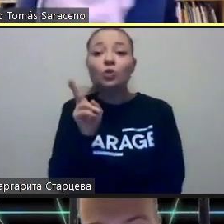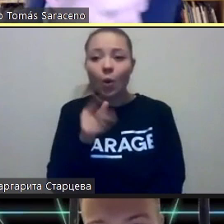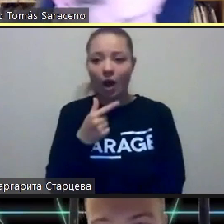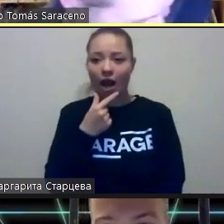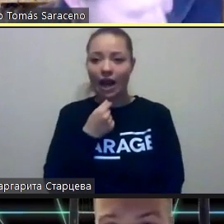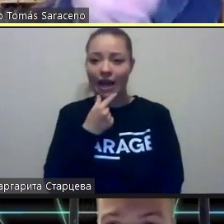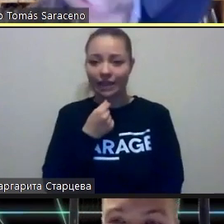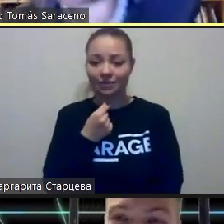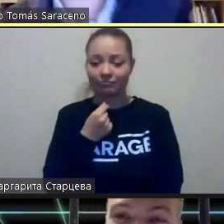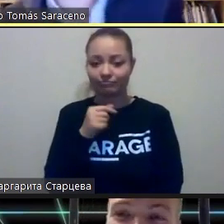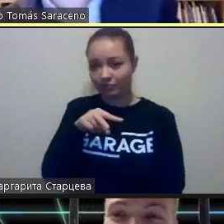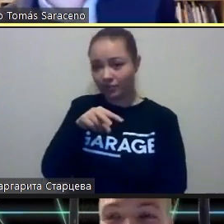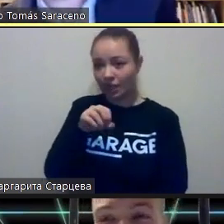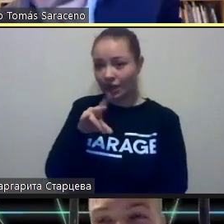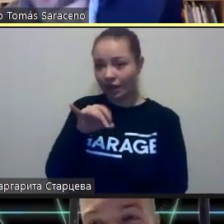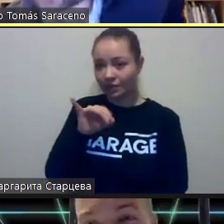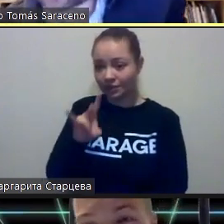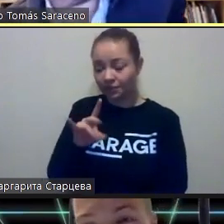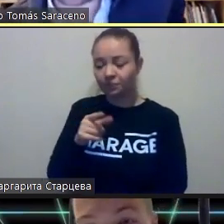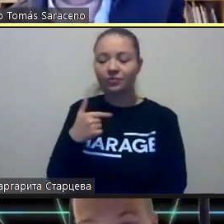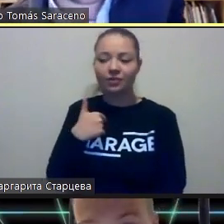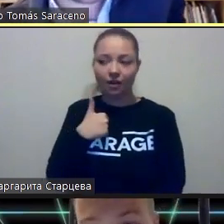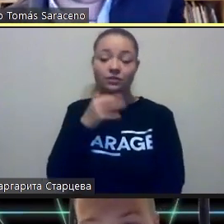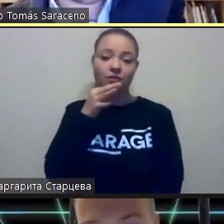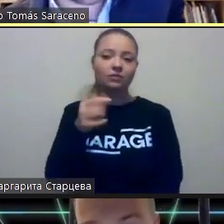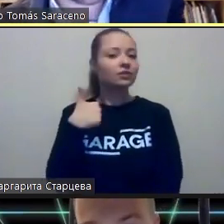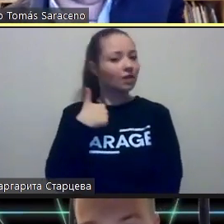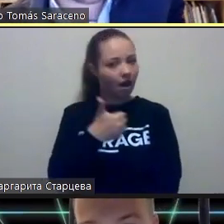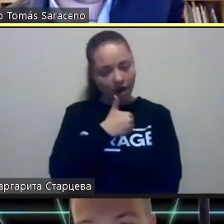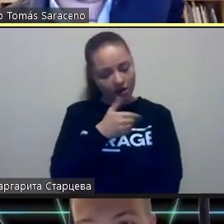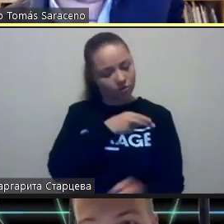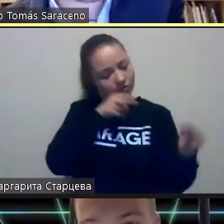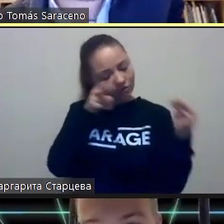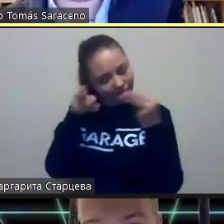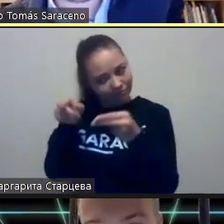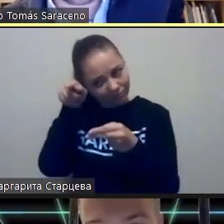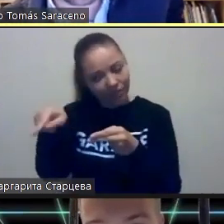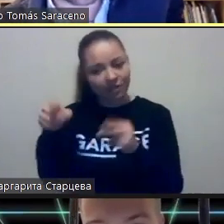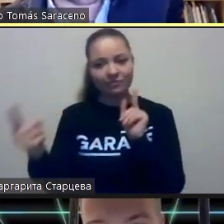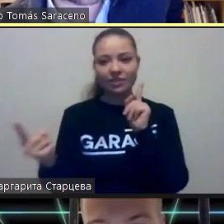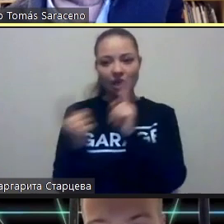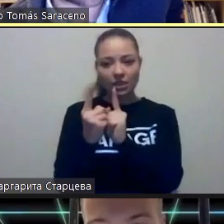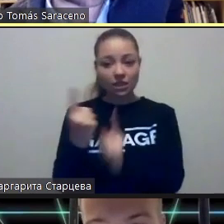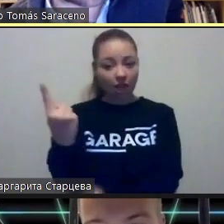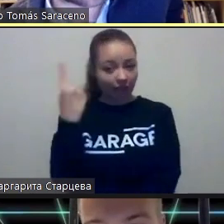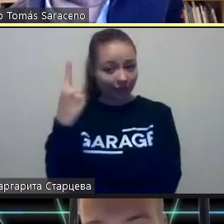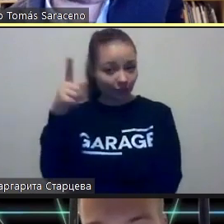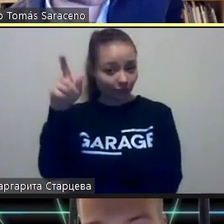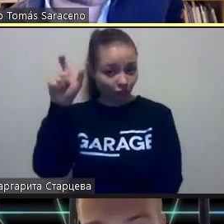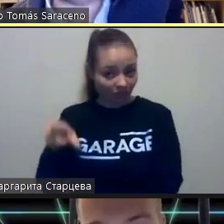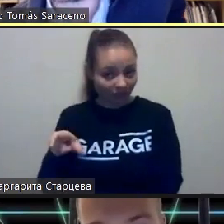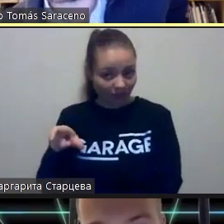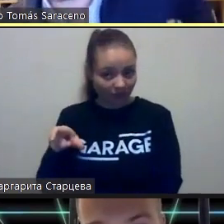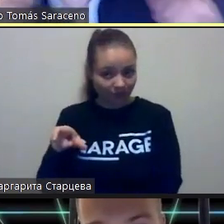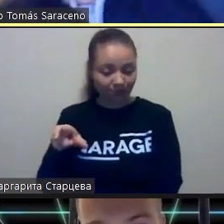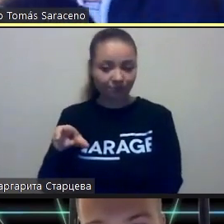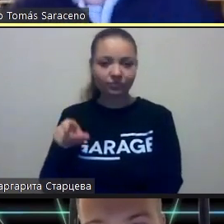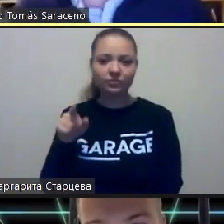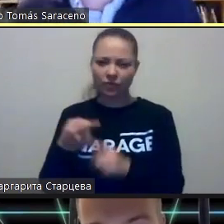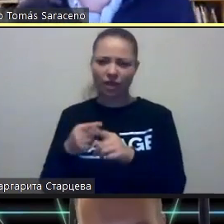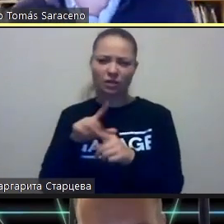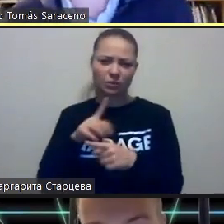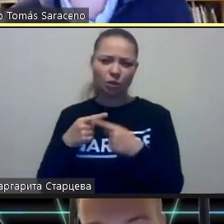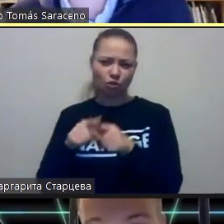and meet this person who was an engineer, coronated with